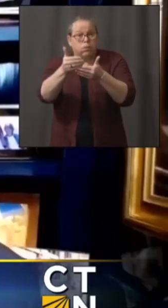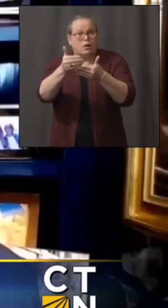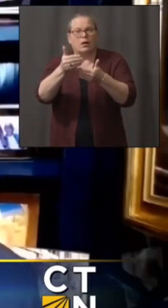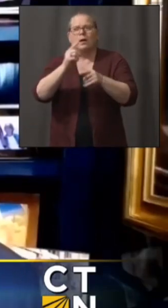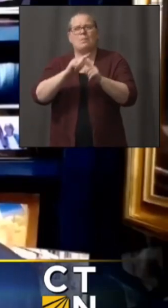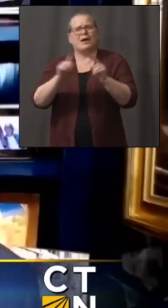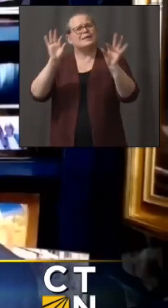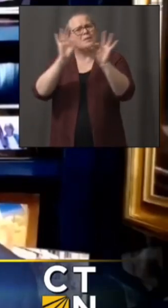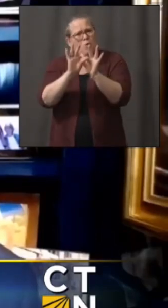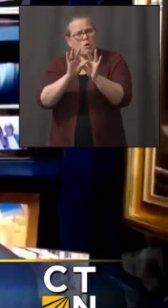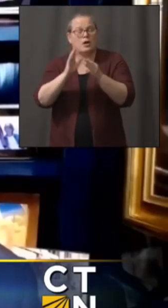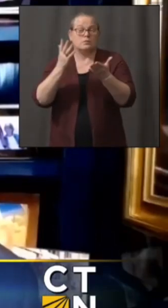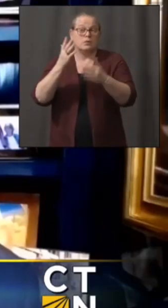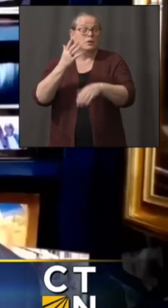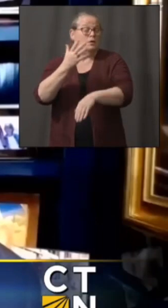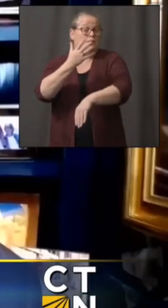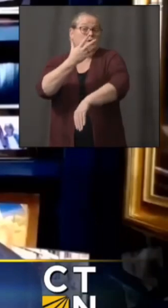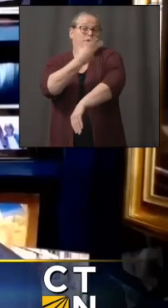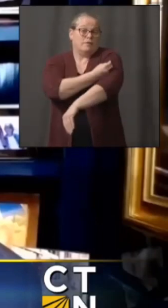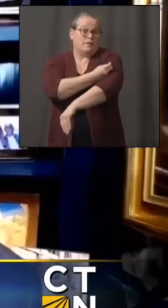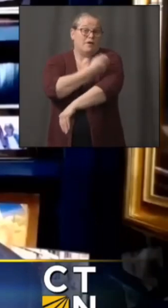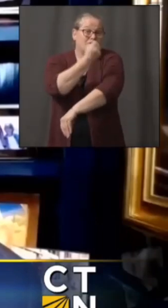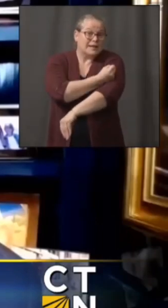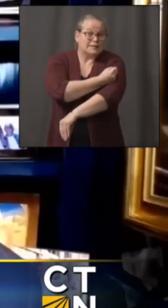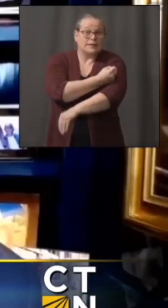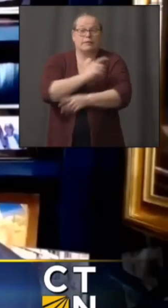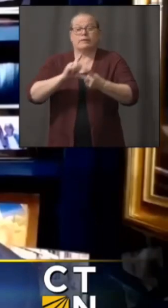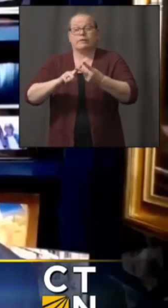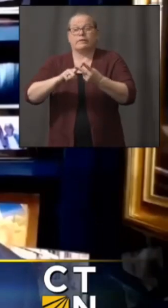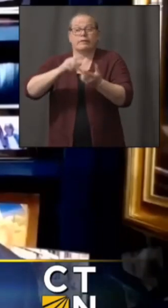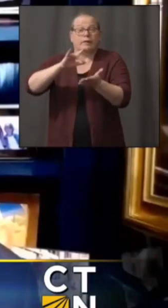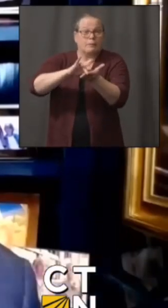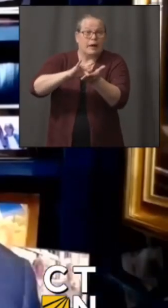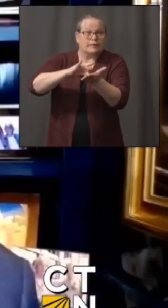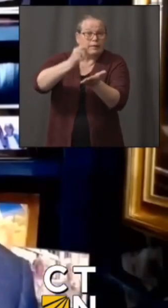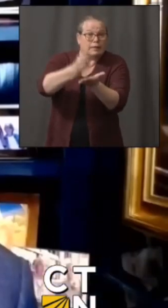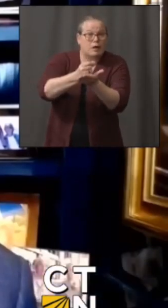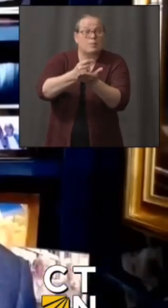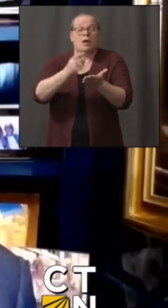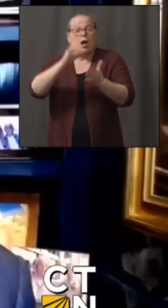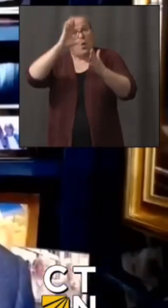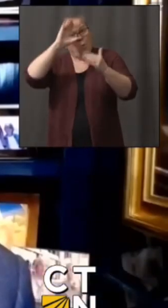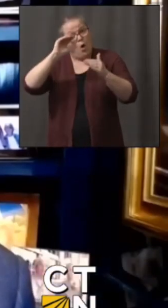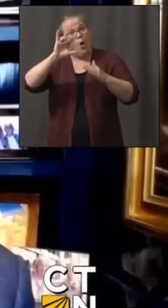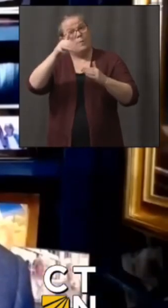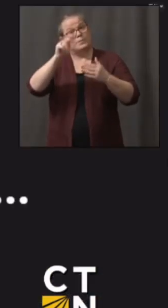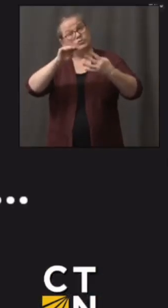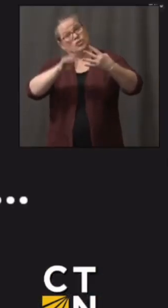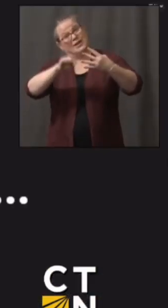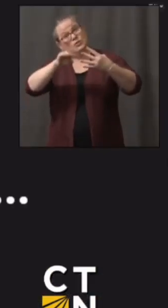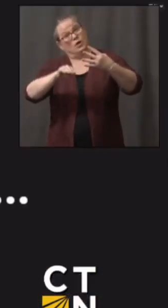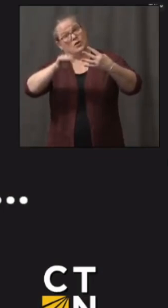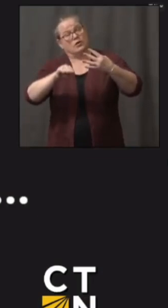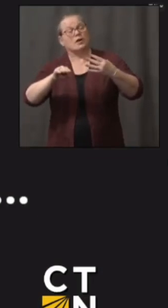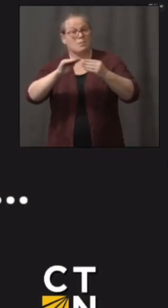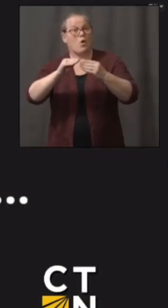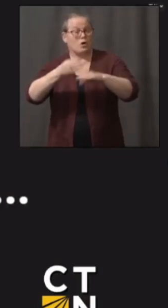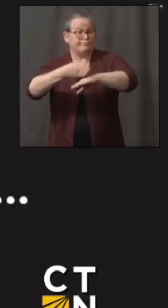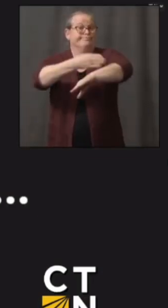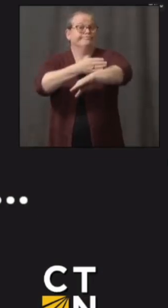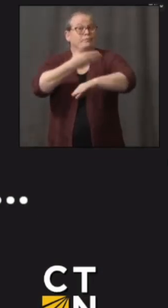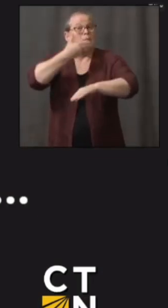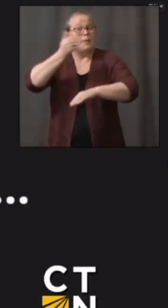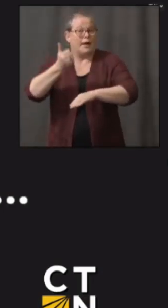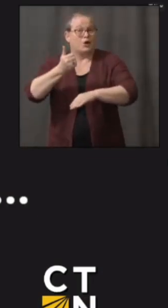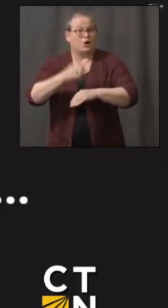in the vaccines. You like to think by the middle of January, late January, we're making some progress there. Trevor, you did allude to,